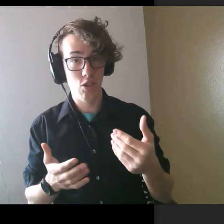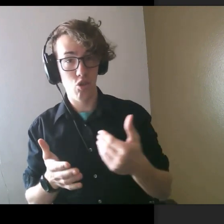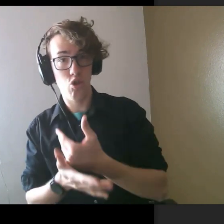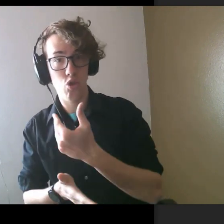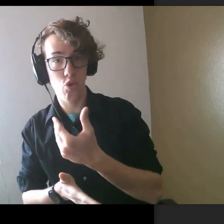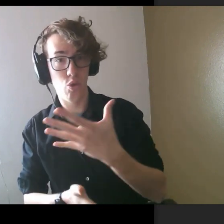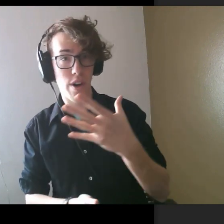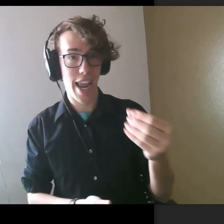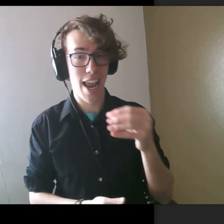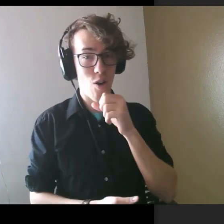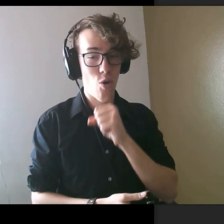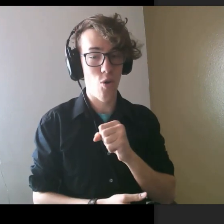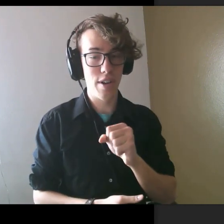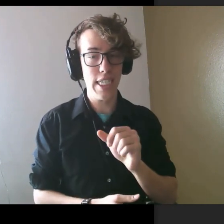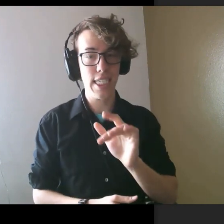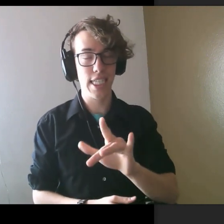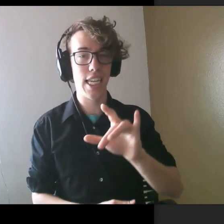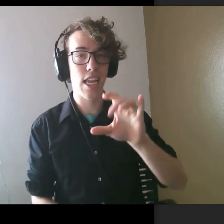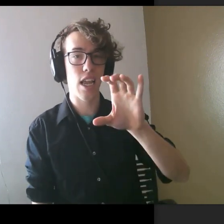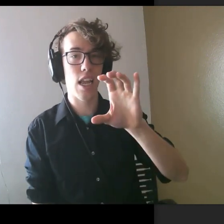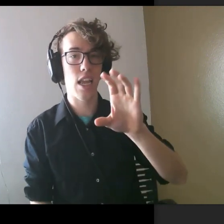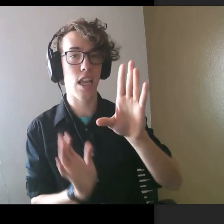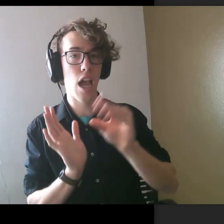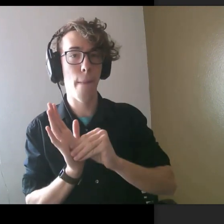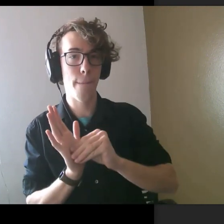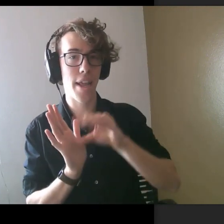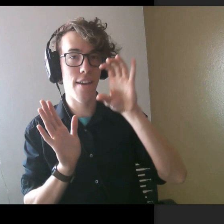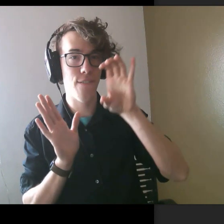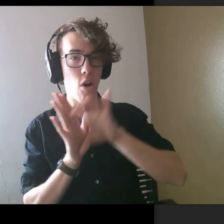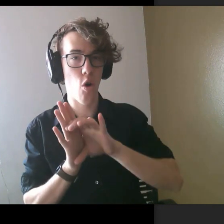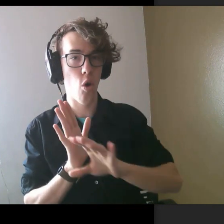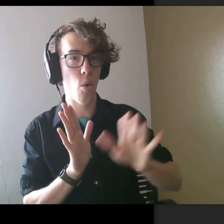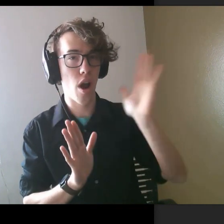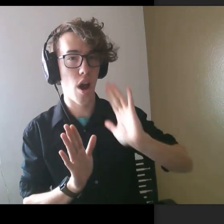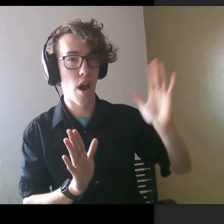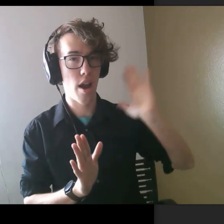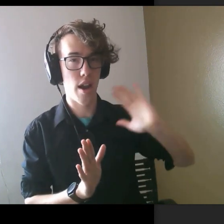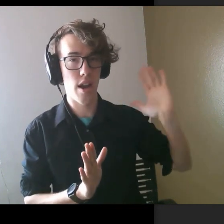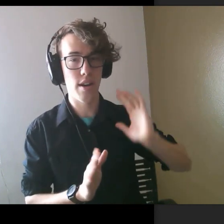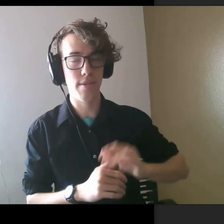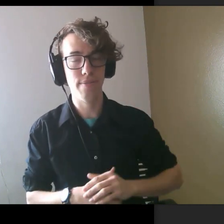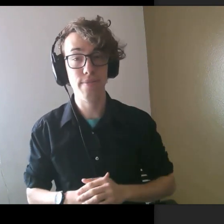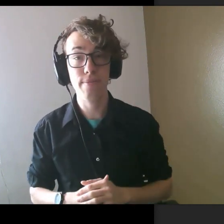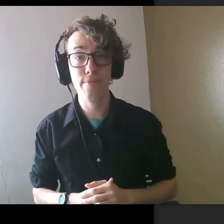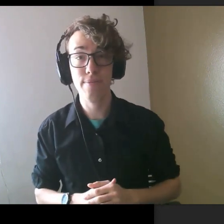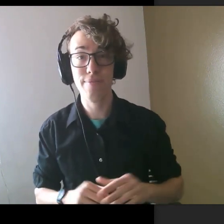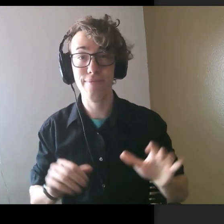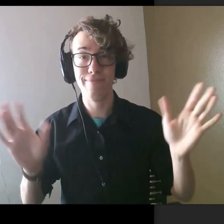Okay, I didn't do that. I probably should have, but that's okay. All right.